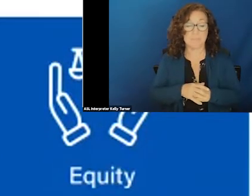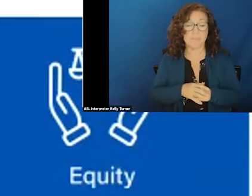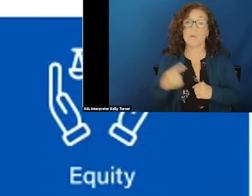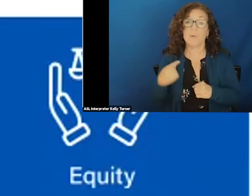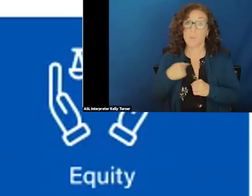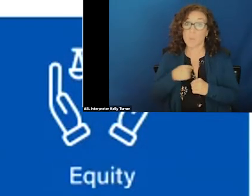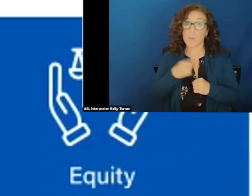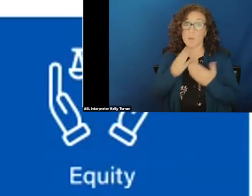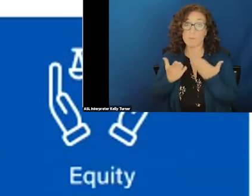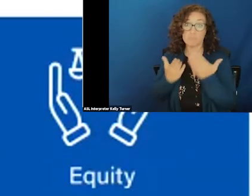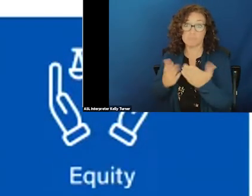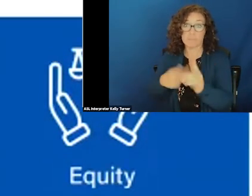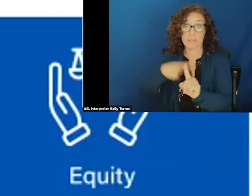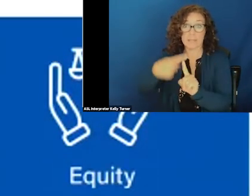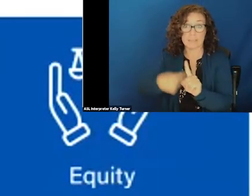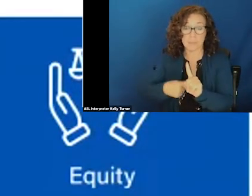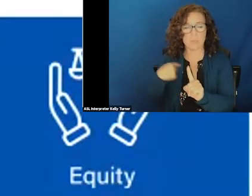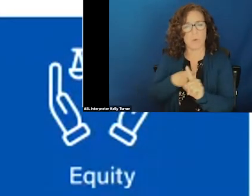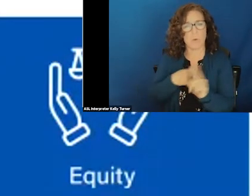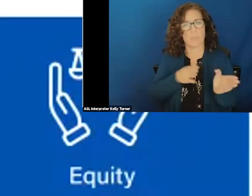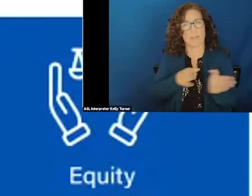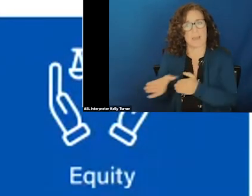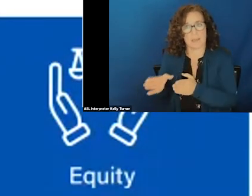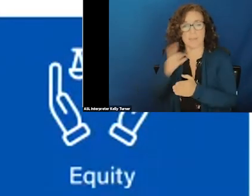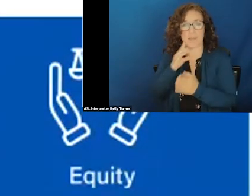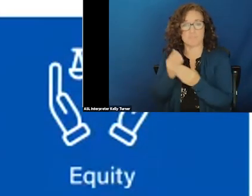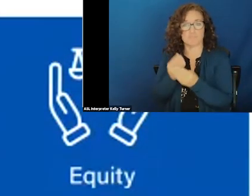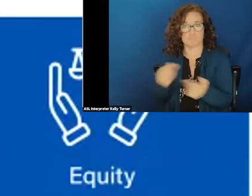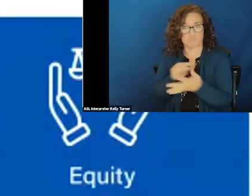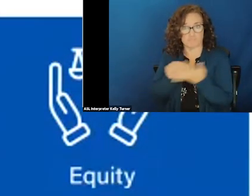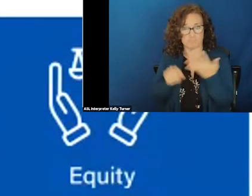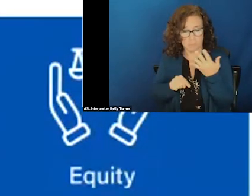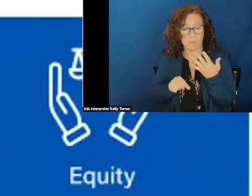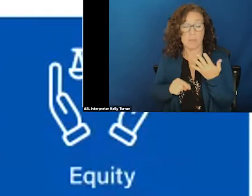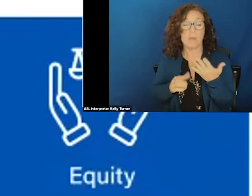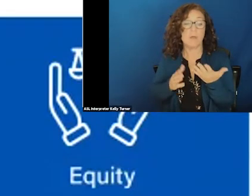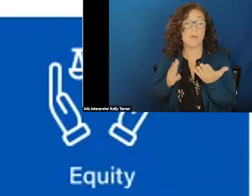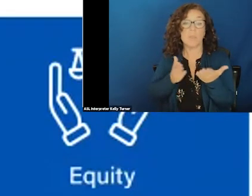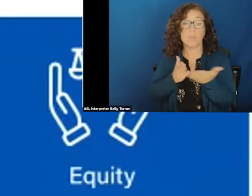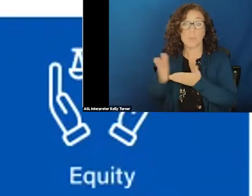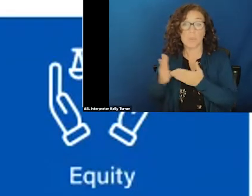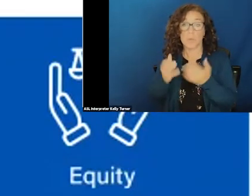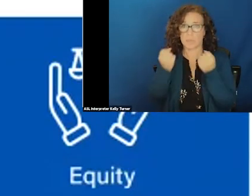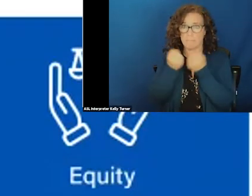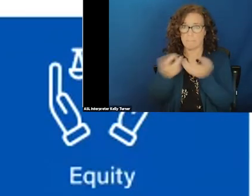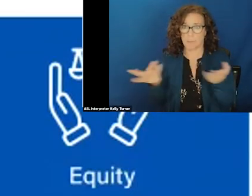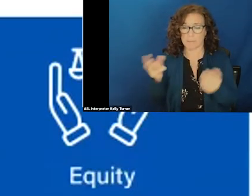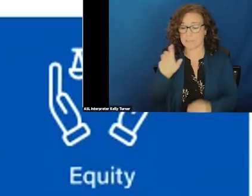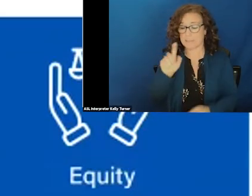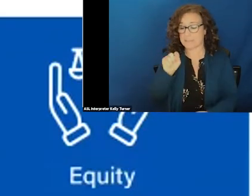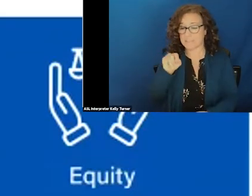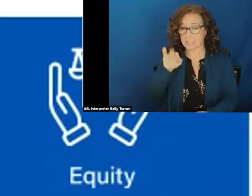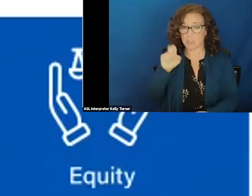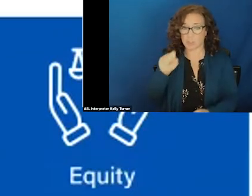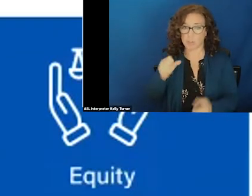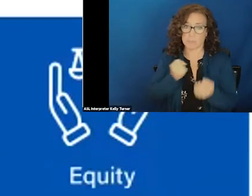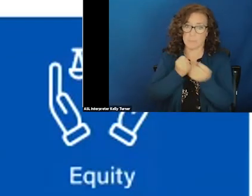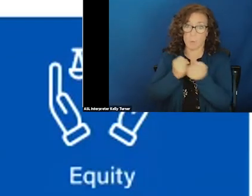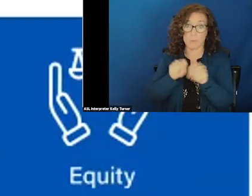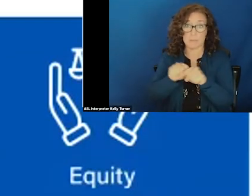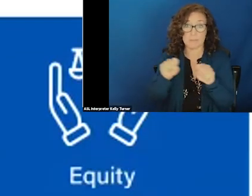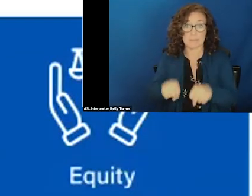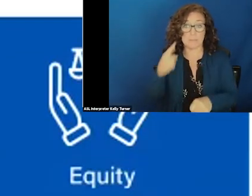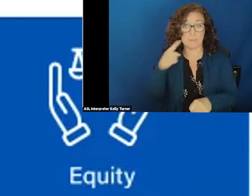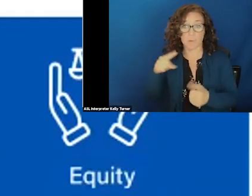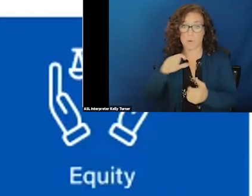of supports for every student. To that end, I want you to know that as we think about who will do